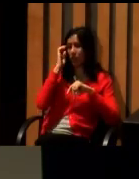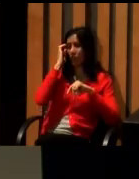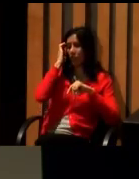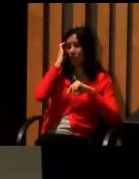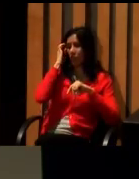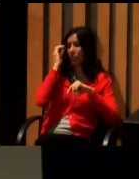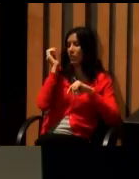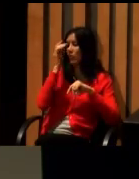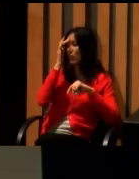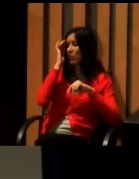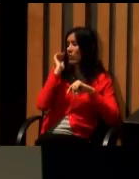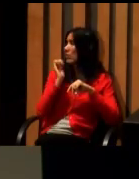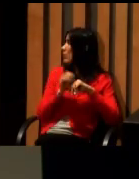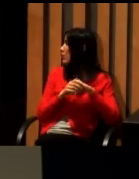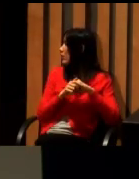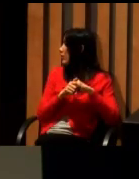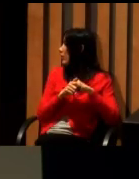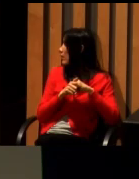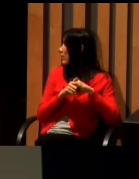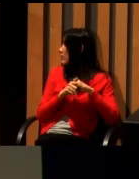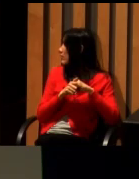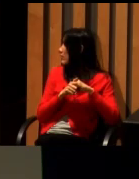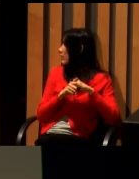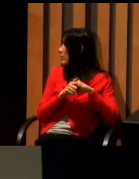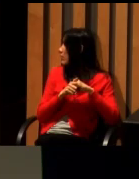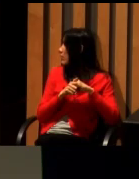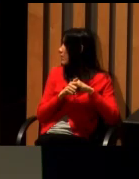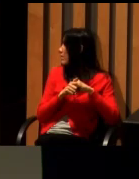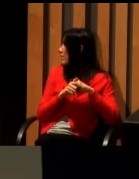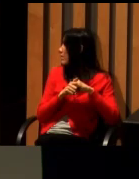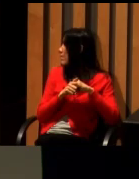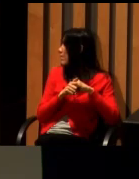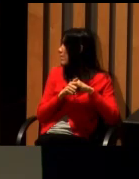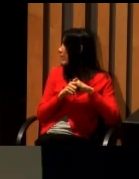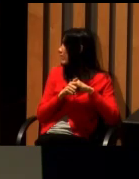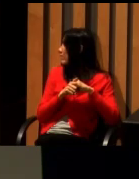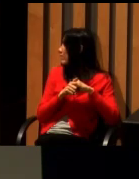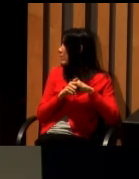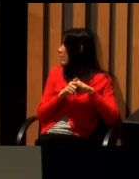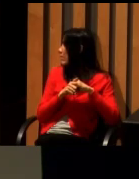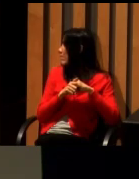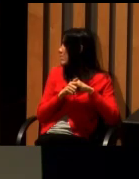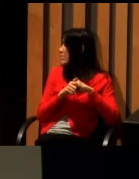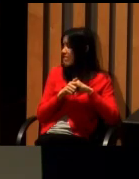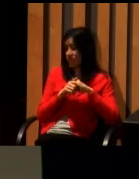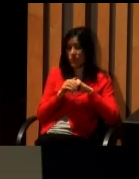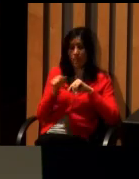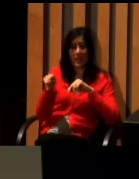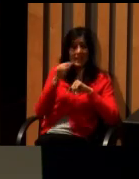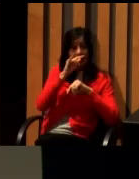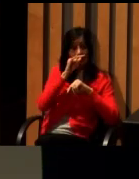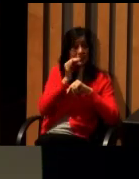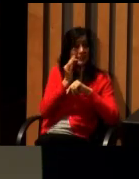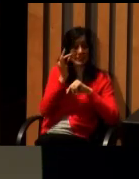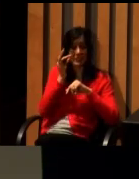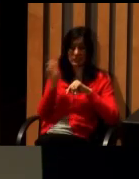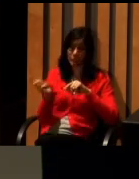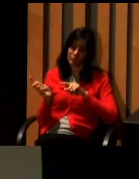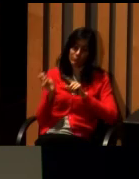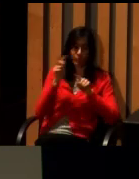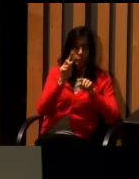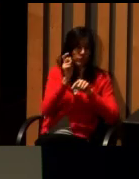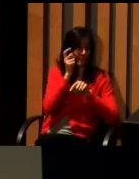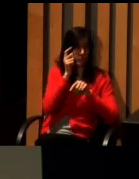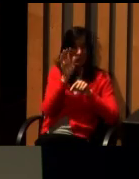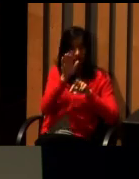entrance and sidewalk in Sacramento in the legislature stating, I am not a mascot. That's